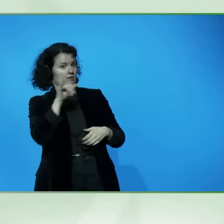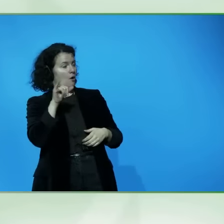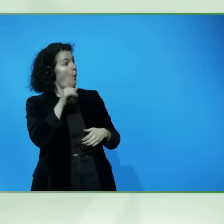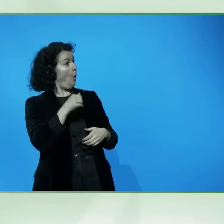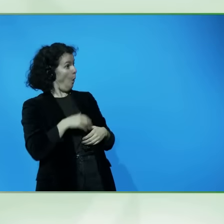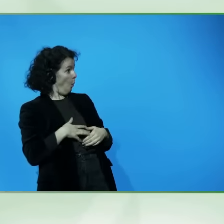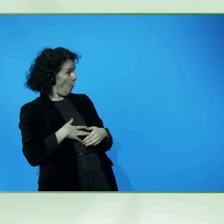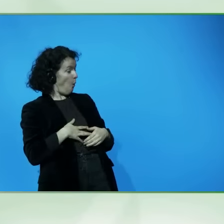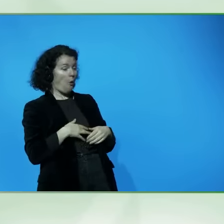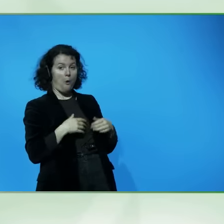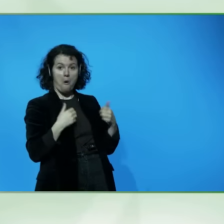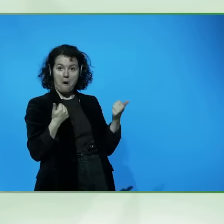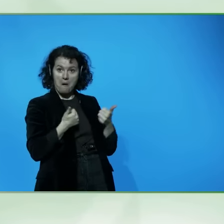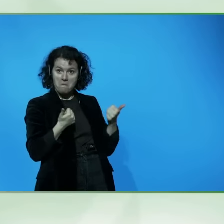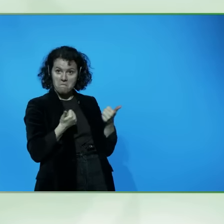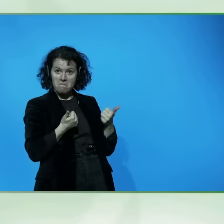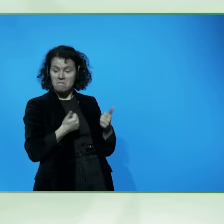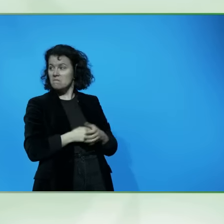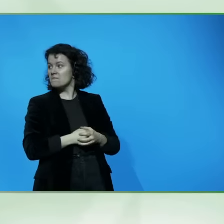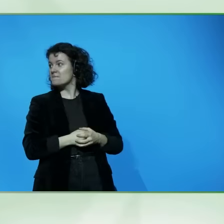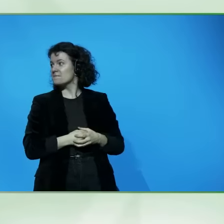Amazing.